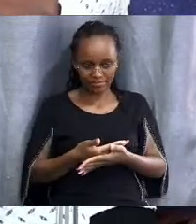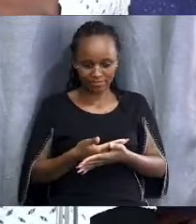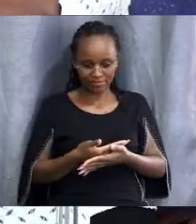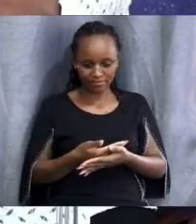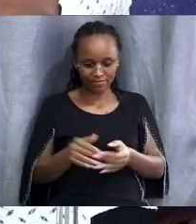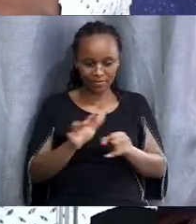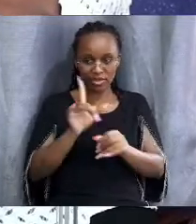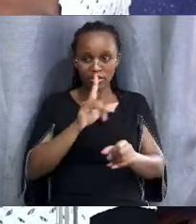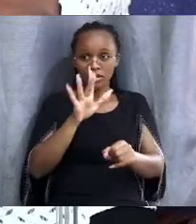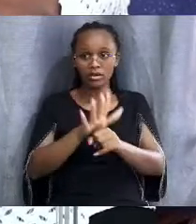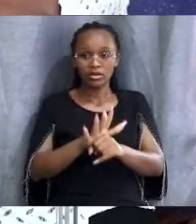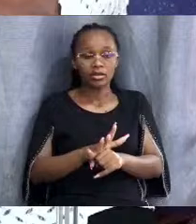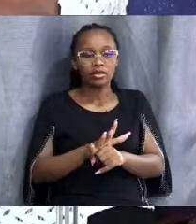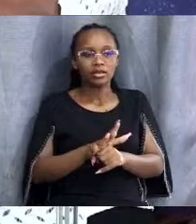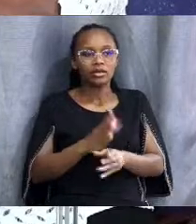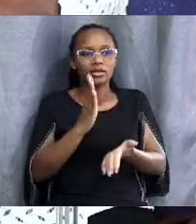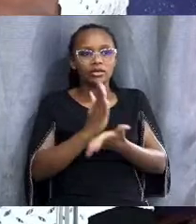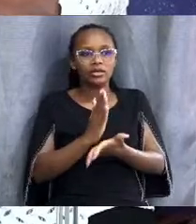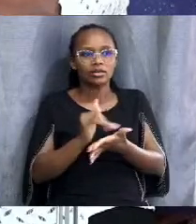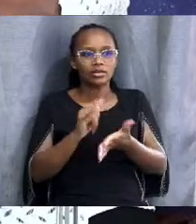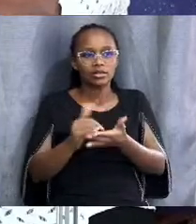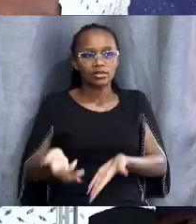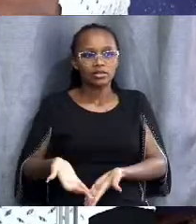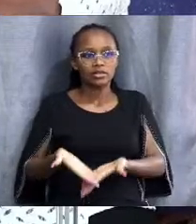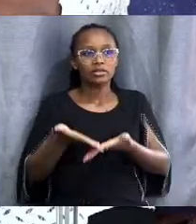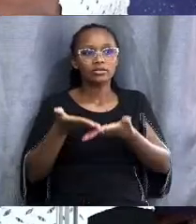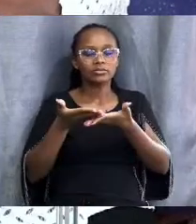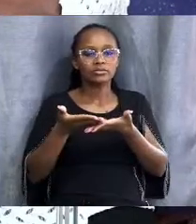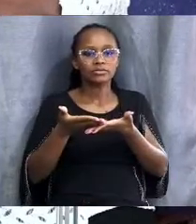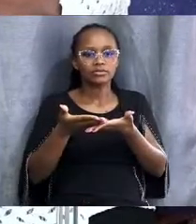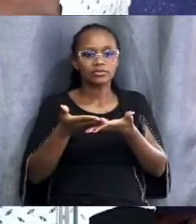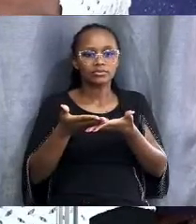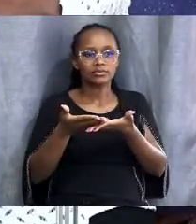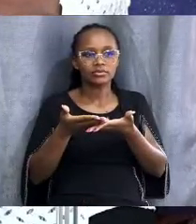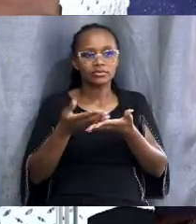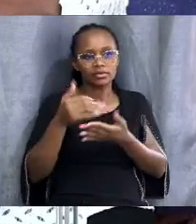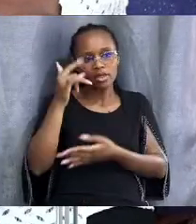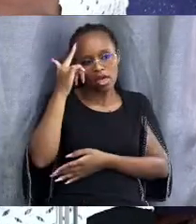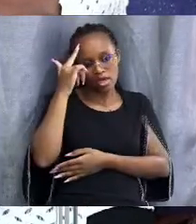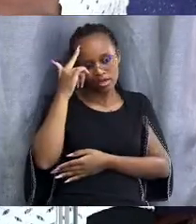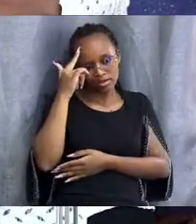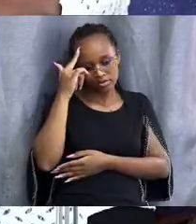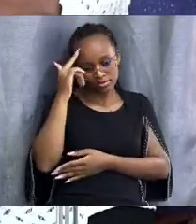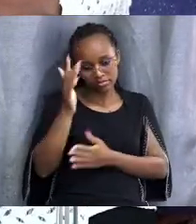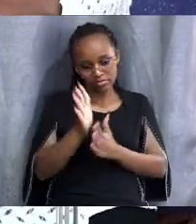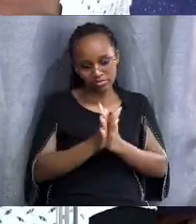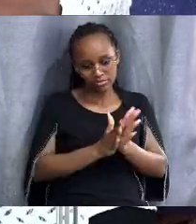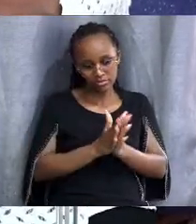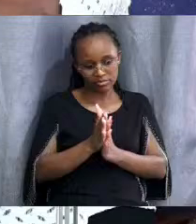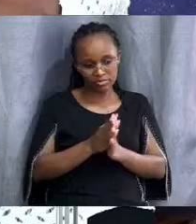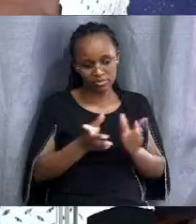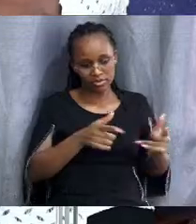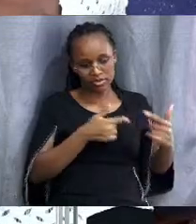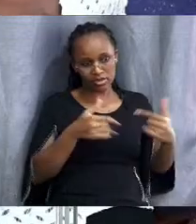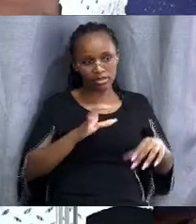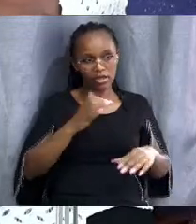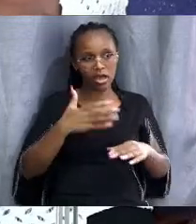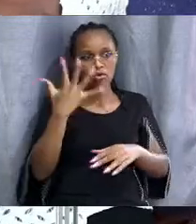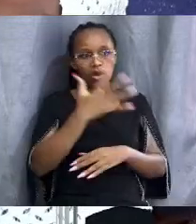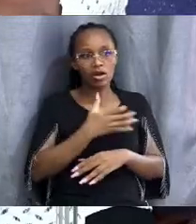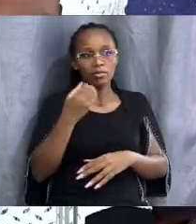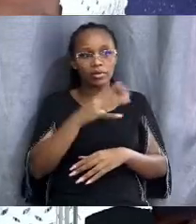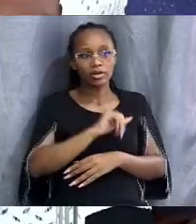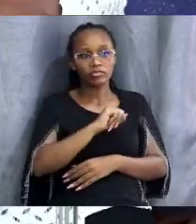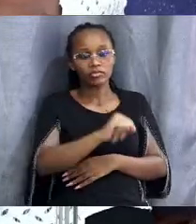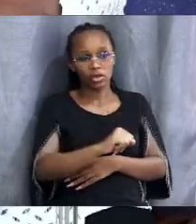of promise and potential. As you grew, your curious mind and compassionate heart blossomed into a beautiful